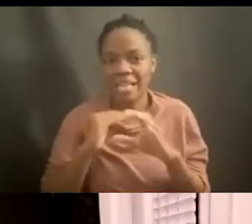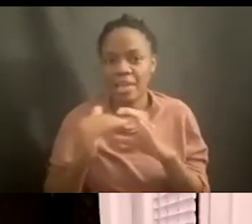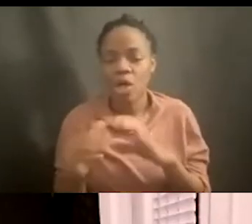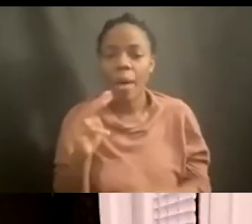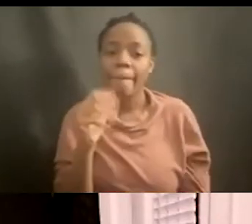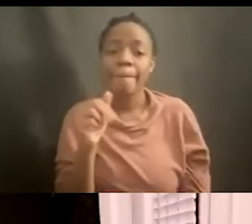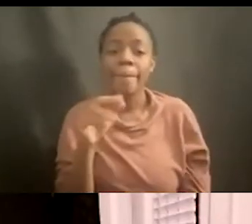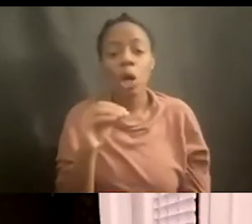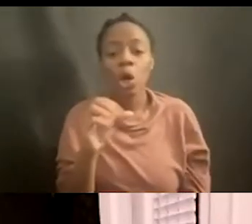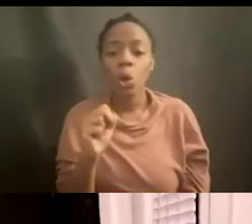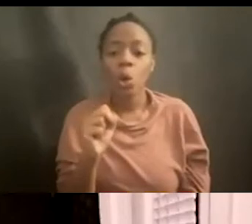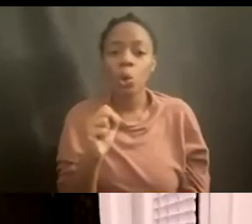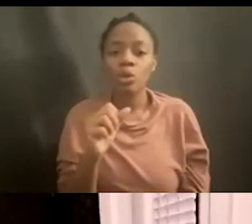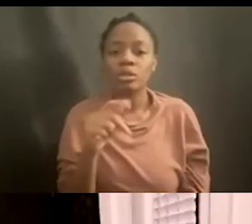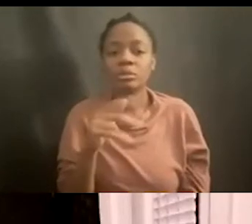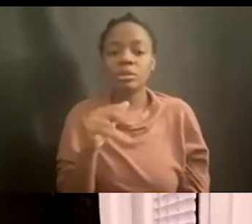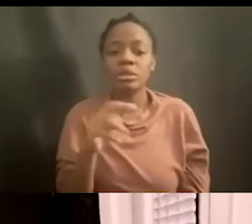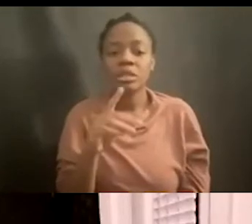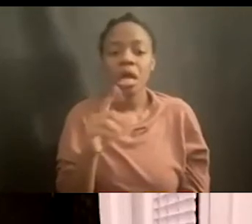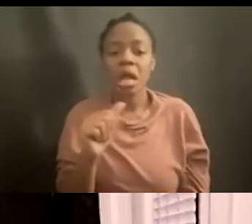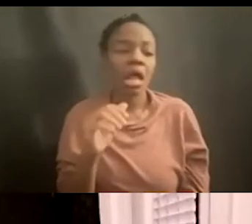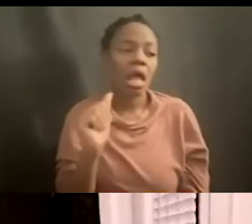Marcos Pineda, CSUN.edu.